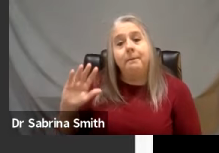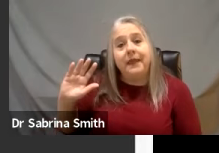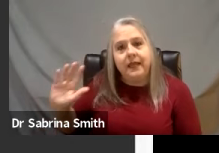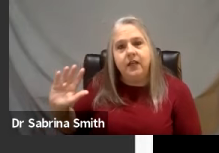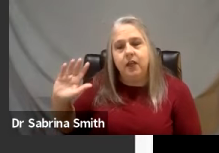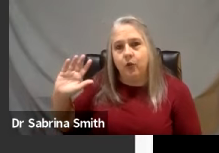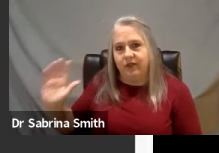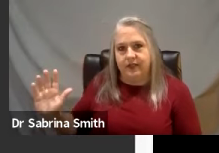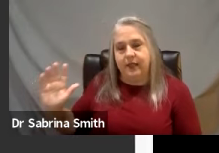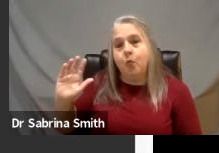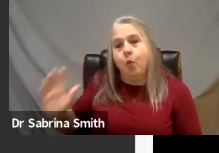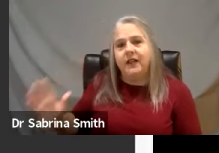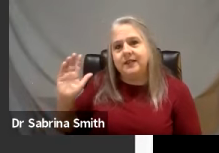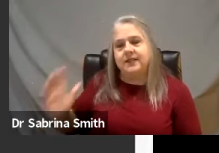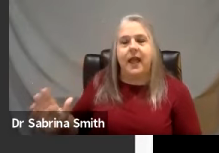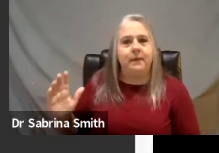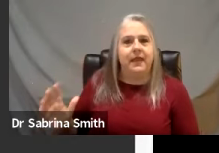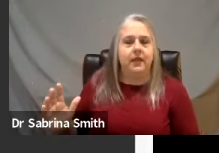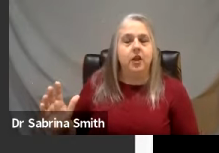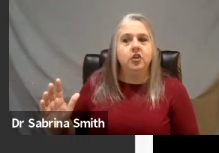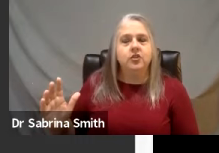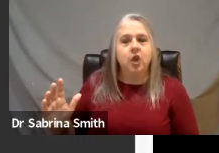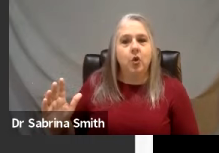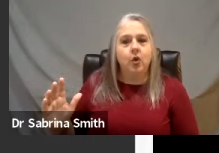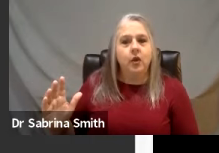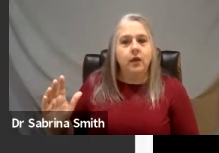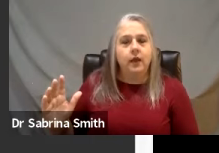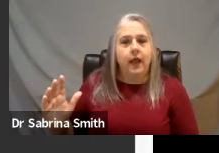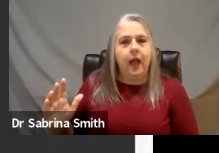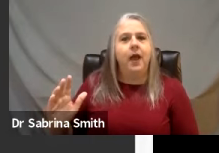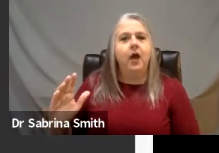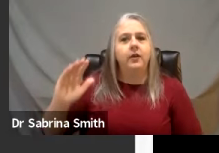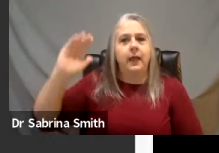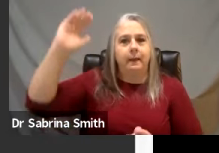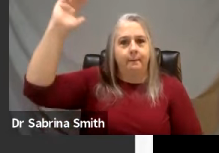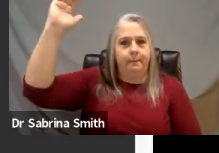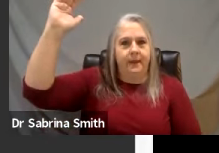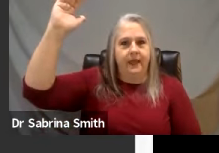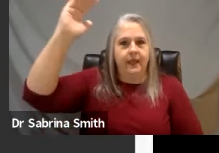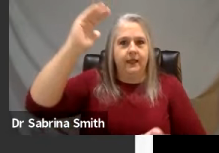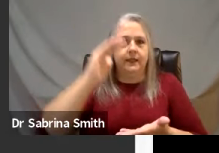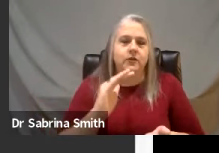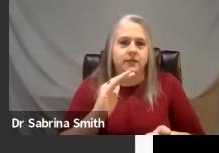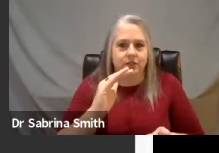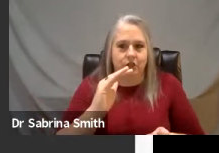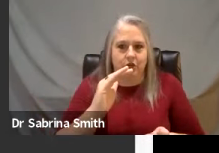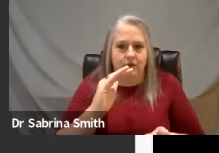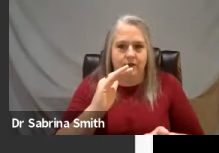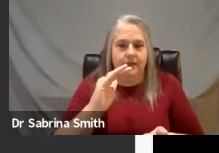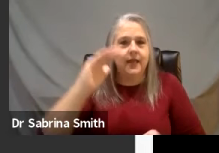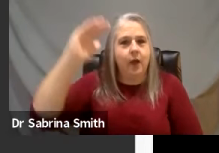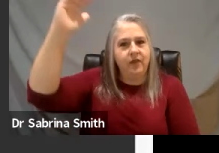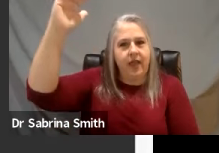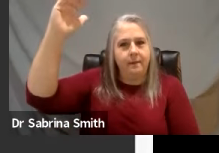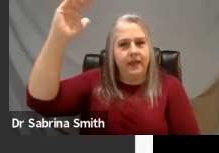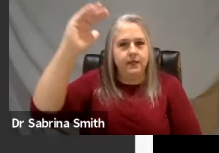that meaning equivalency, and what does that mean? So how about big and little sister?